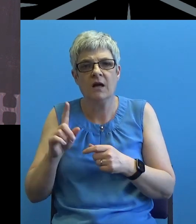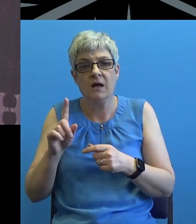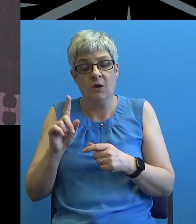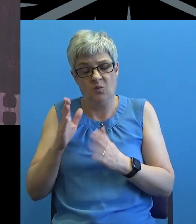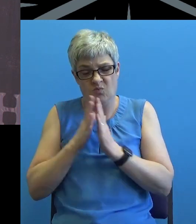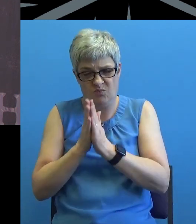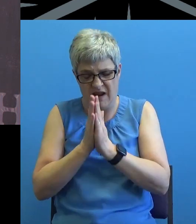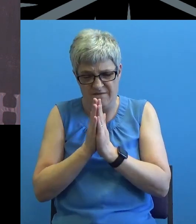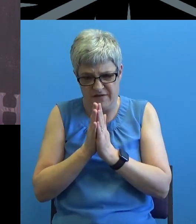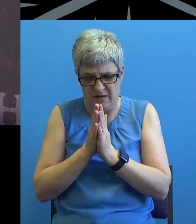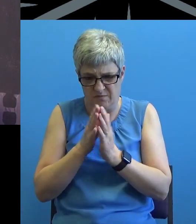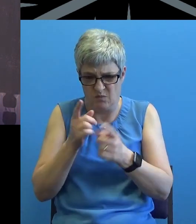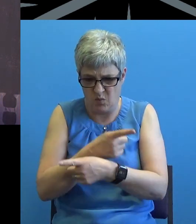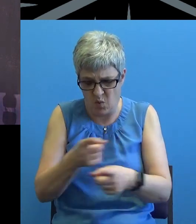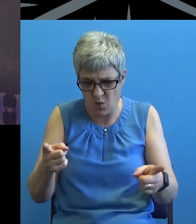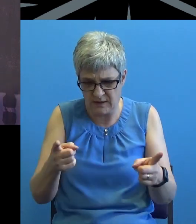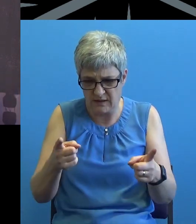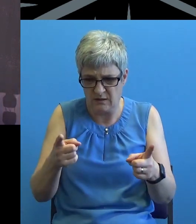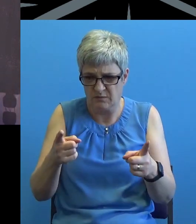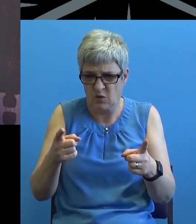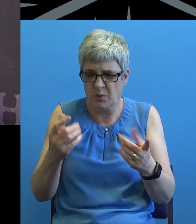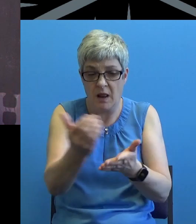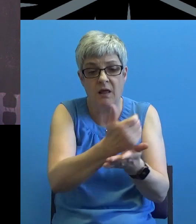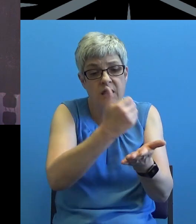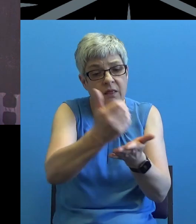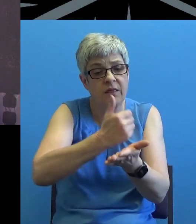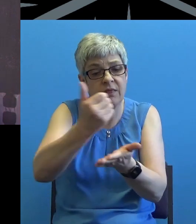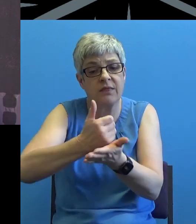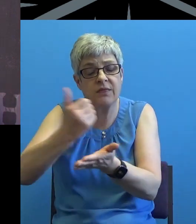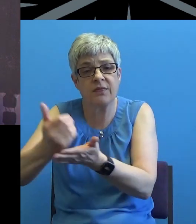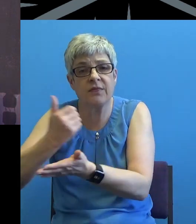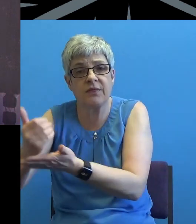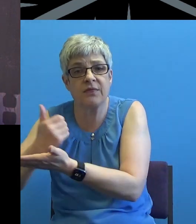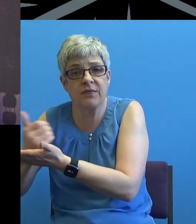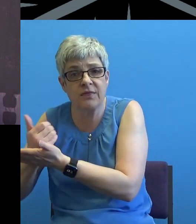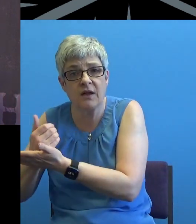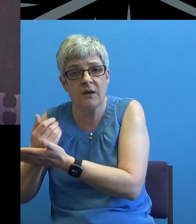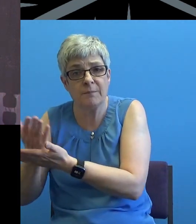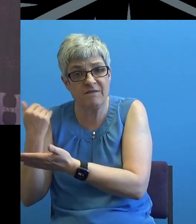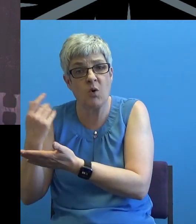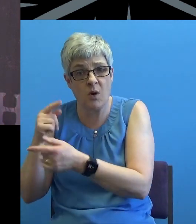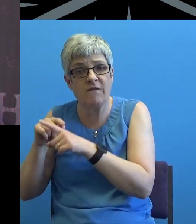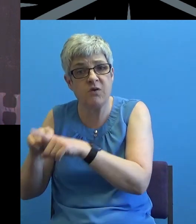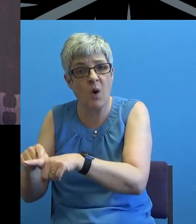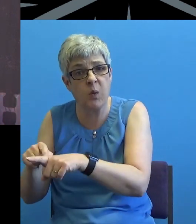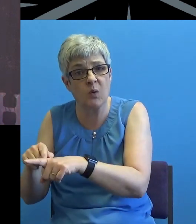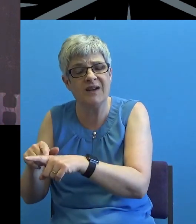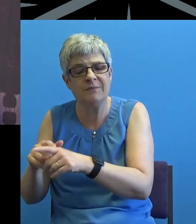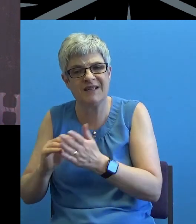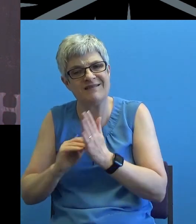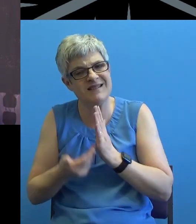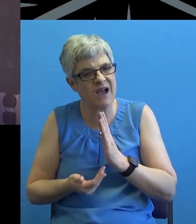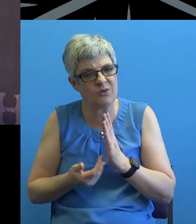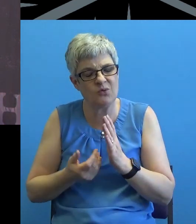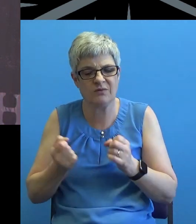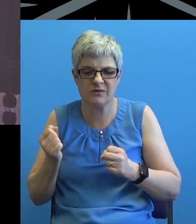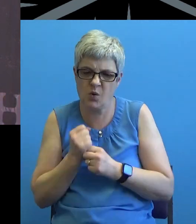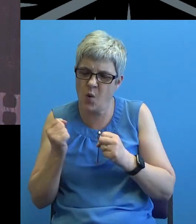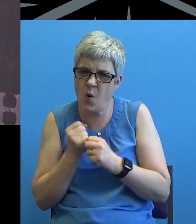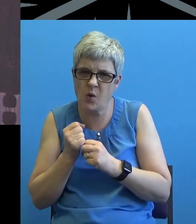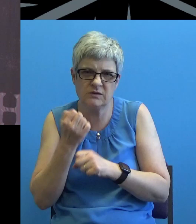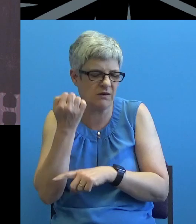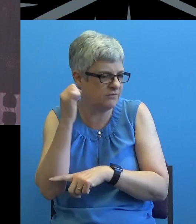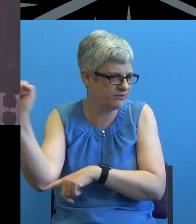We pray for those who, it seemed to us, were once gathered up in your purposes following you, but now have grown cold or have turned